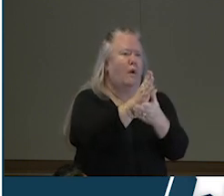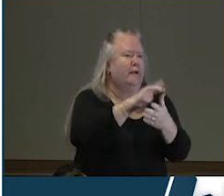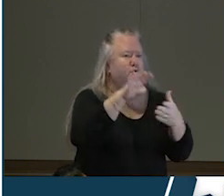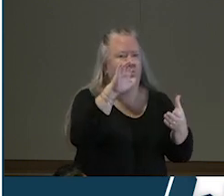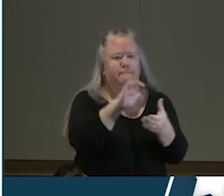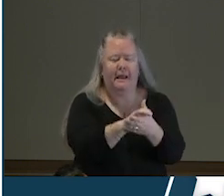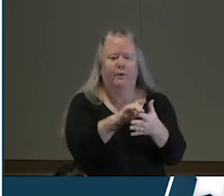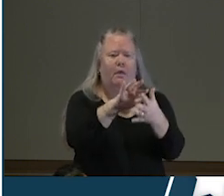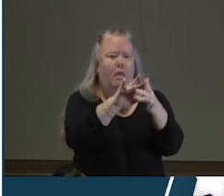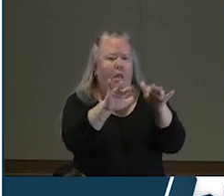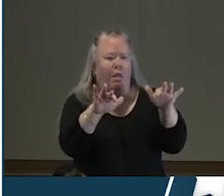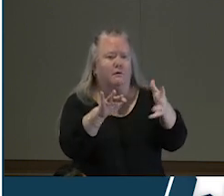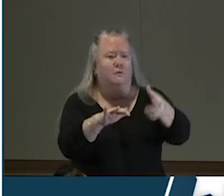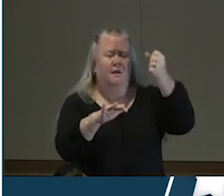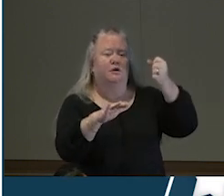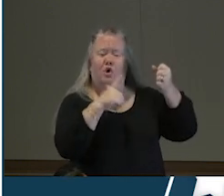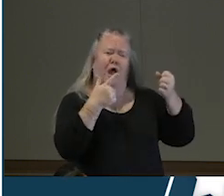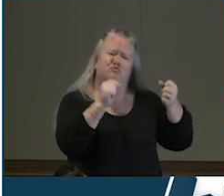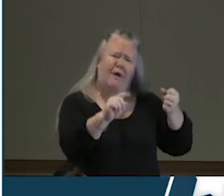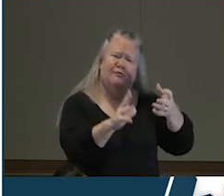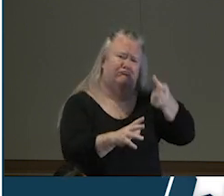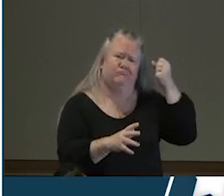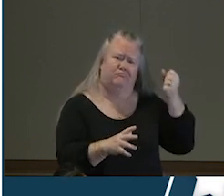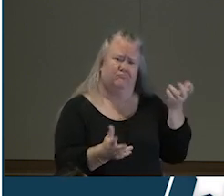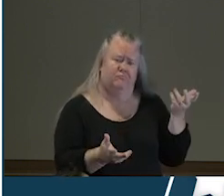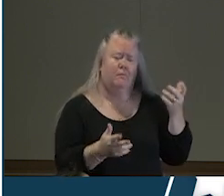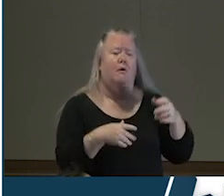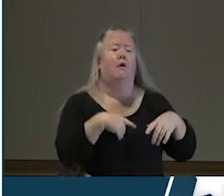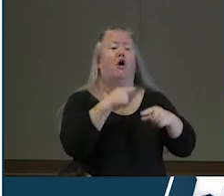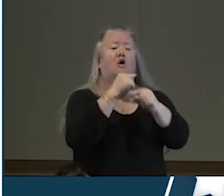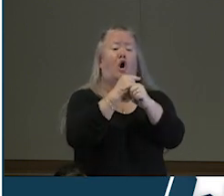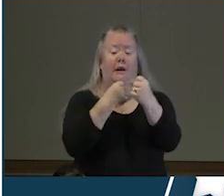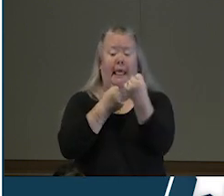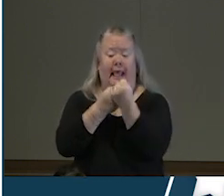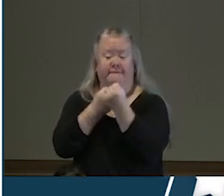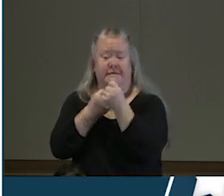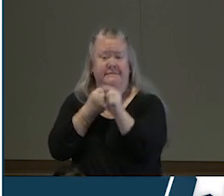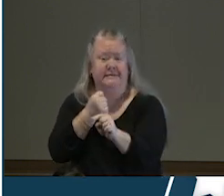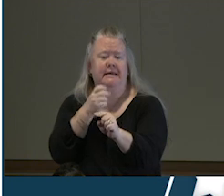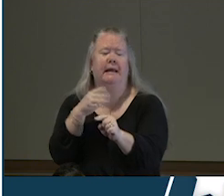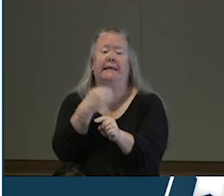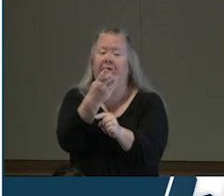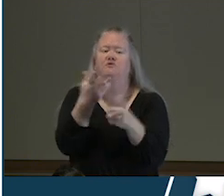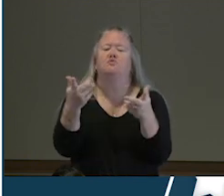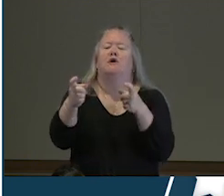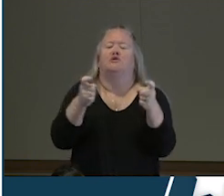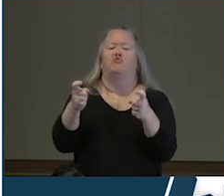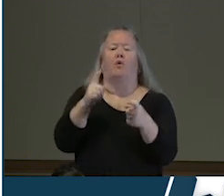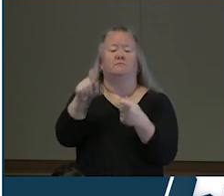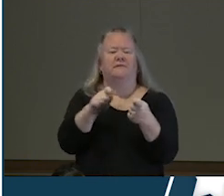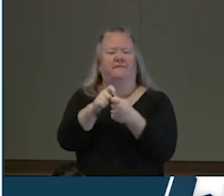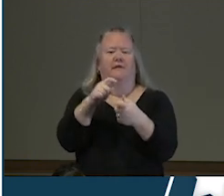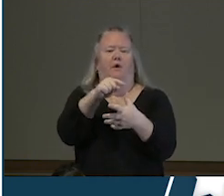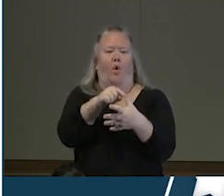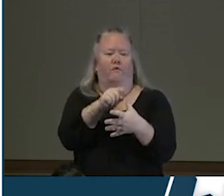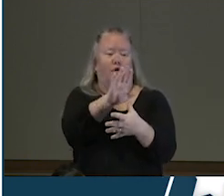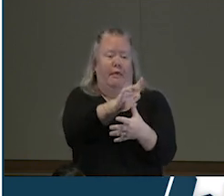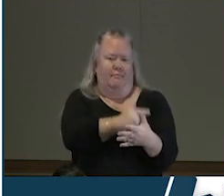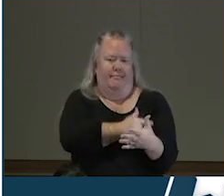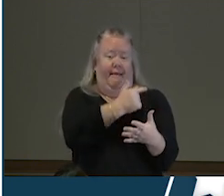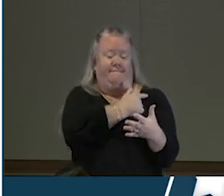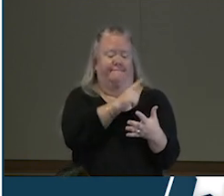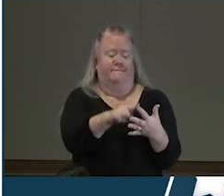to do all sorts of things that you're not trying to take away. Guardian advocacy gives you control specifically over